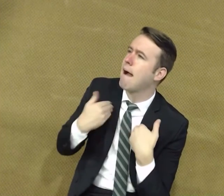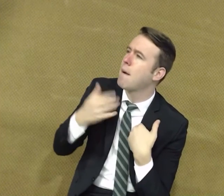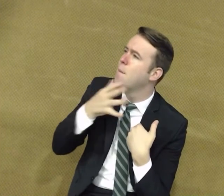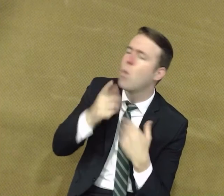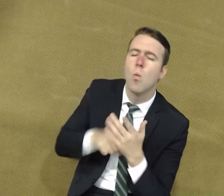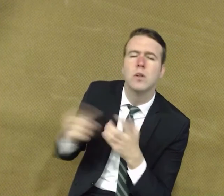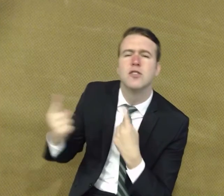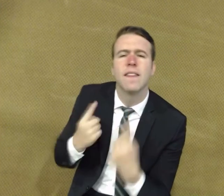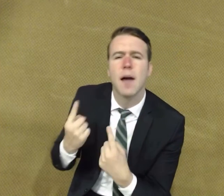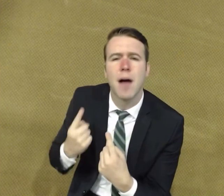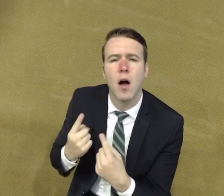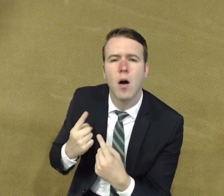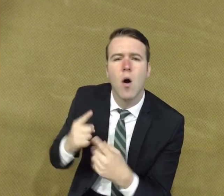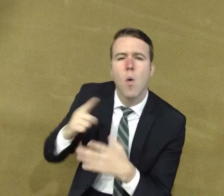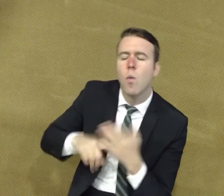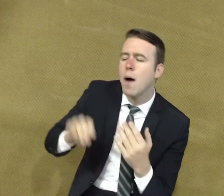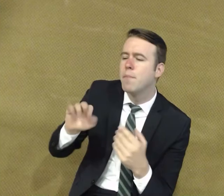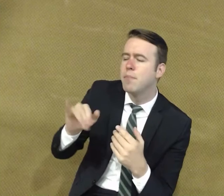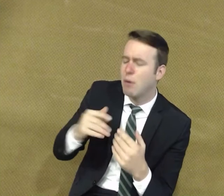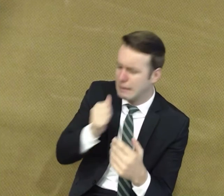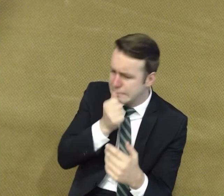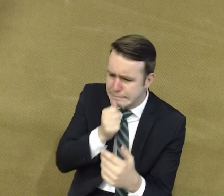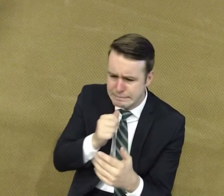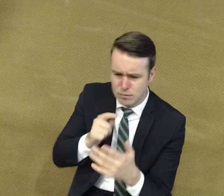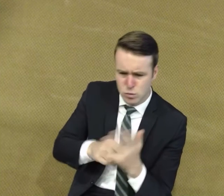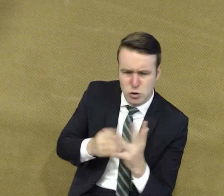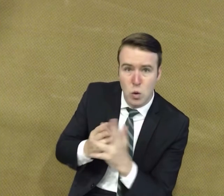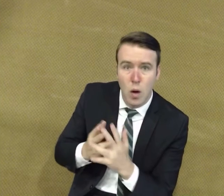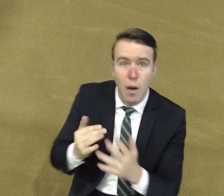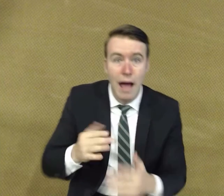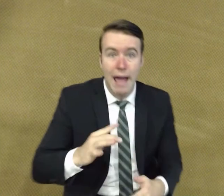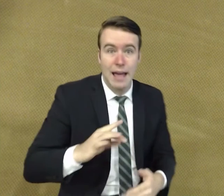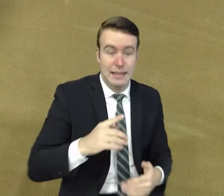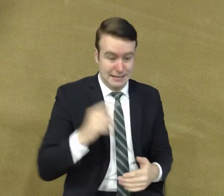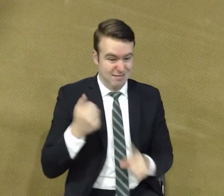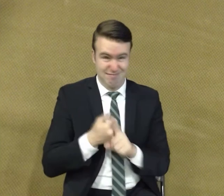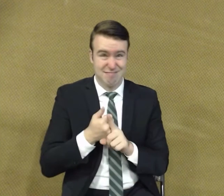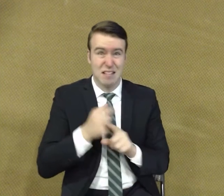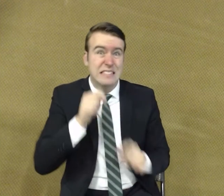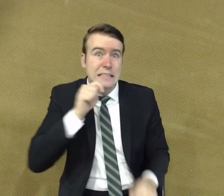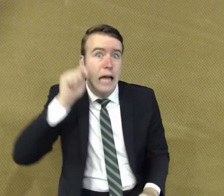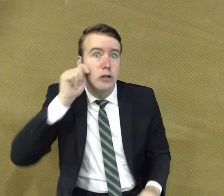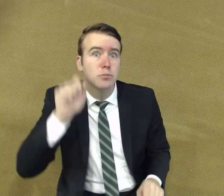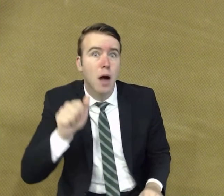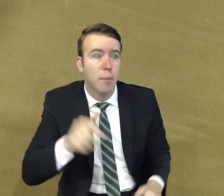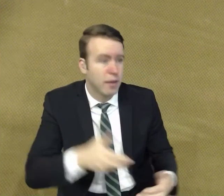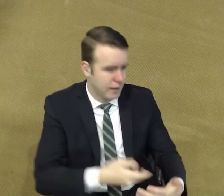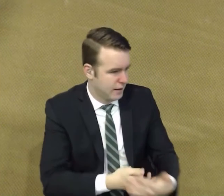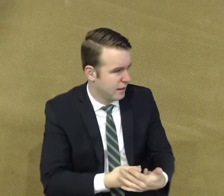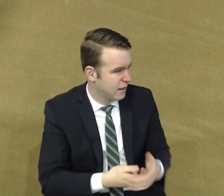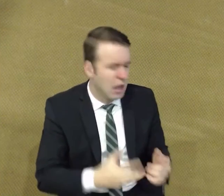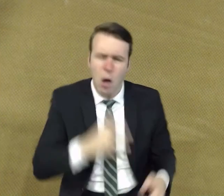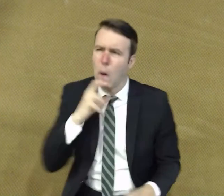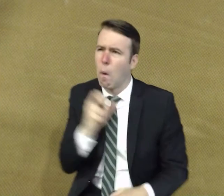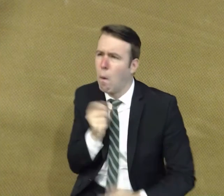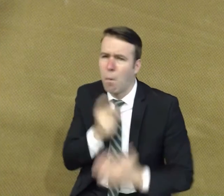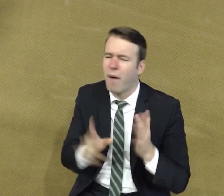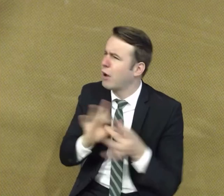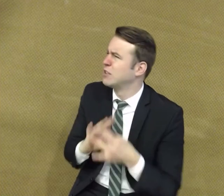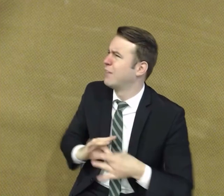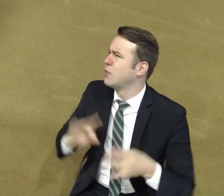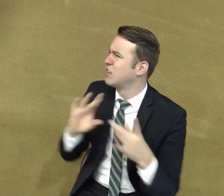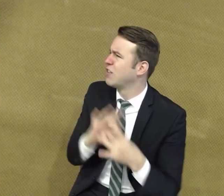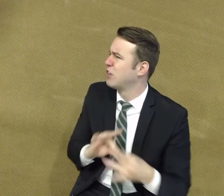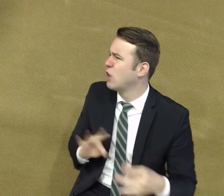point still a teenager. And she is holding this baby, and this ancient prophet is standing there